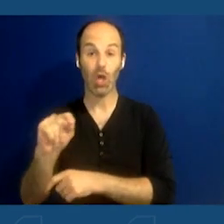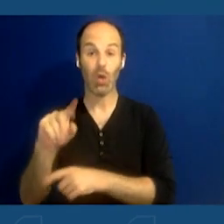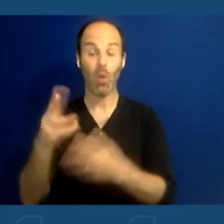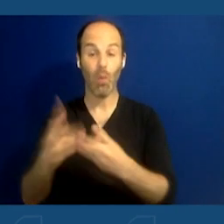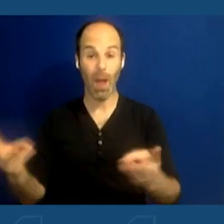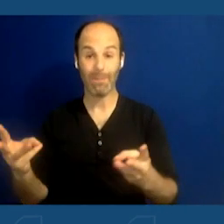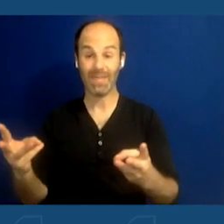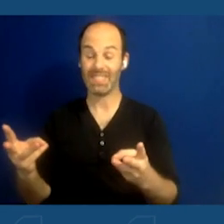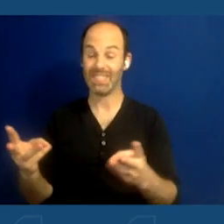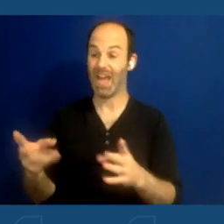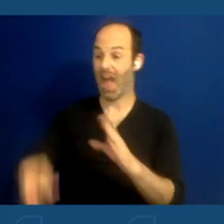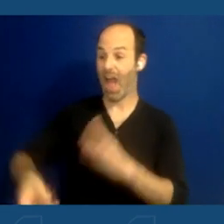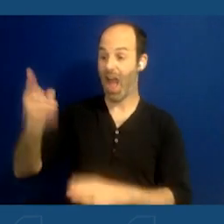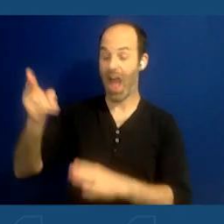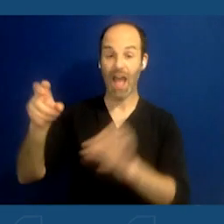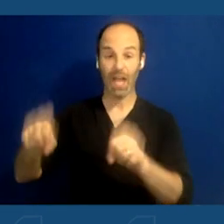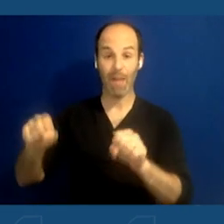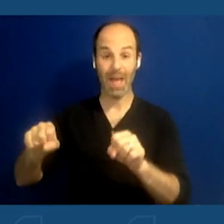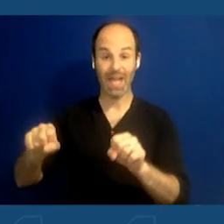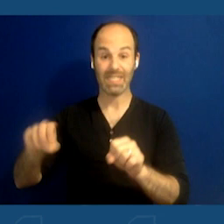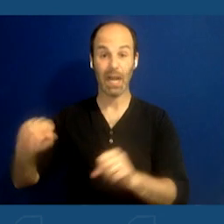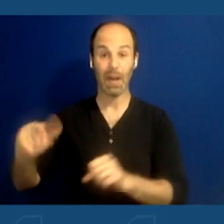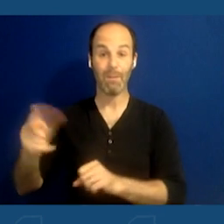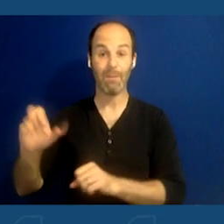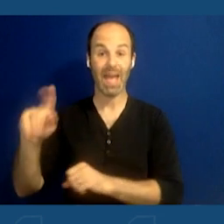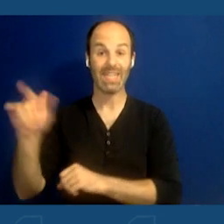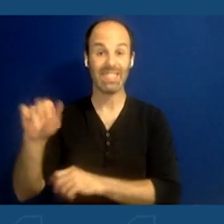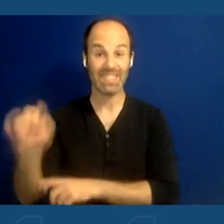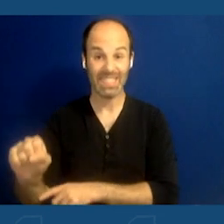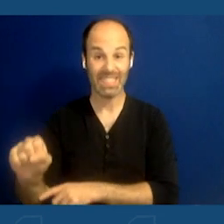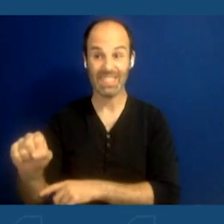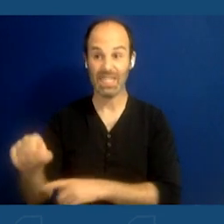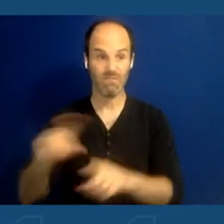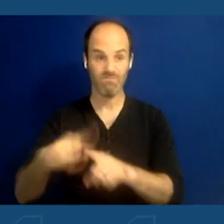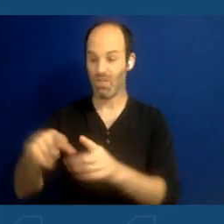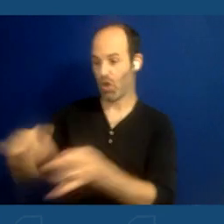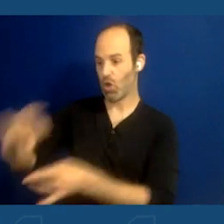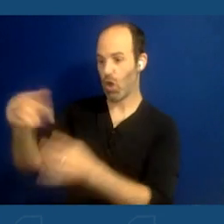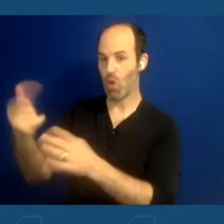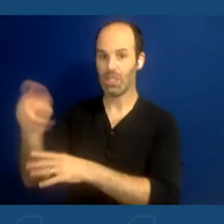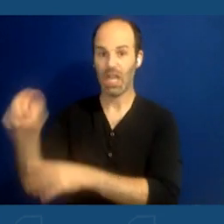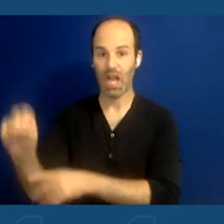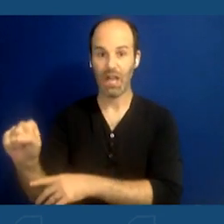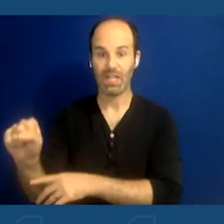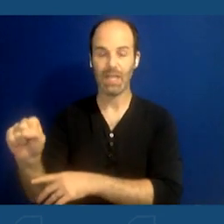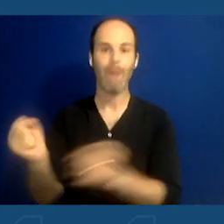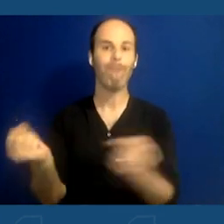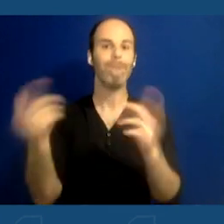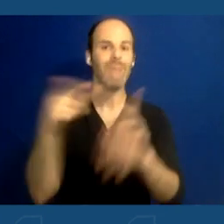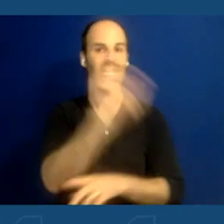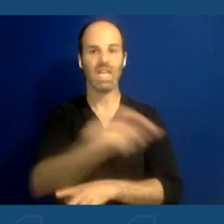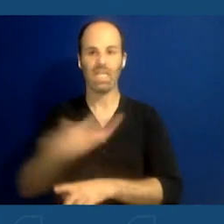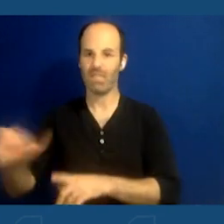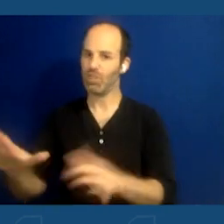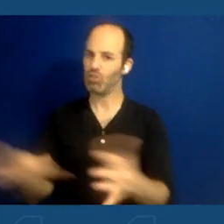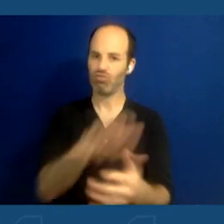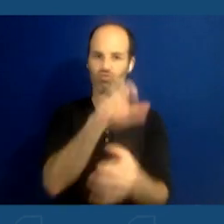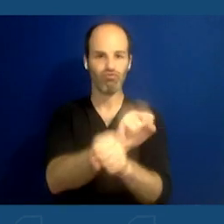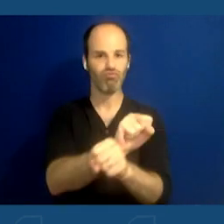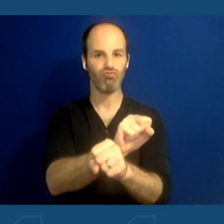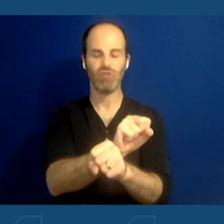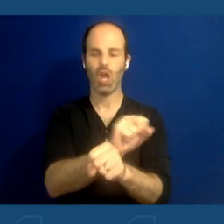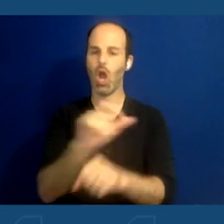the ghost gun pistols and other assorted gun parts, as well as the weapons. Multiple individuals were arrested, and this is